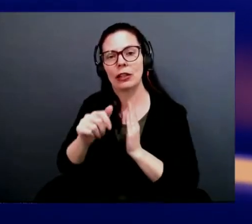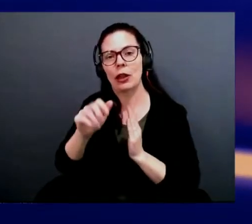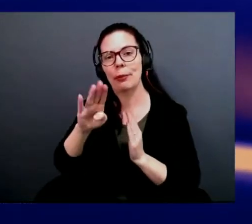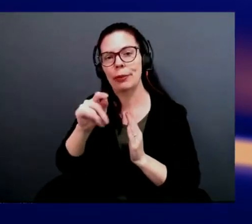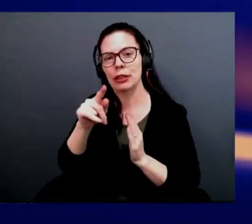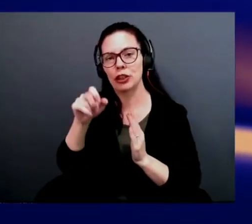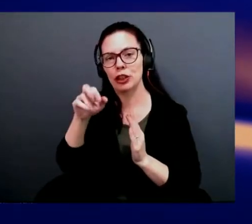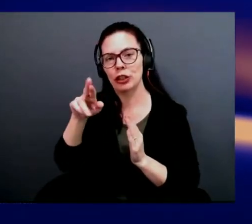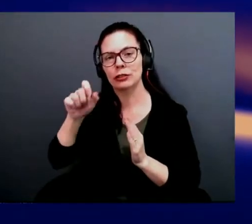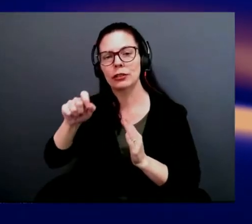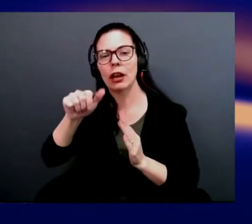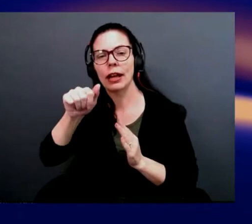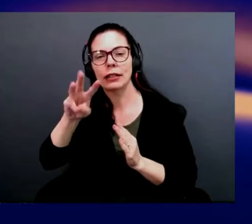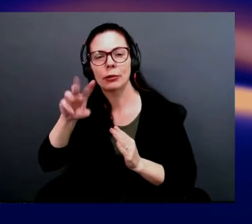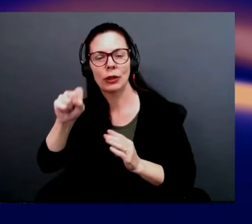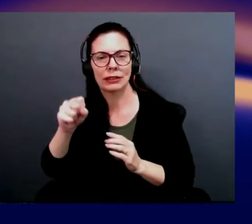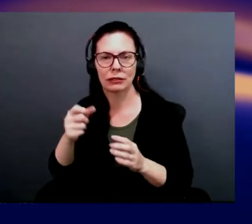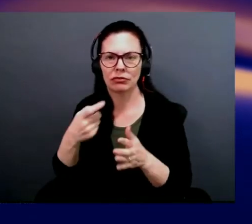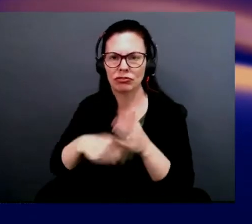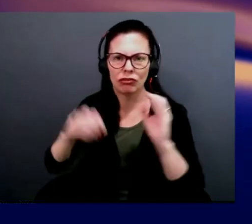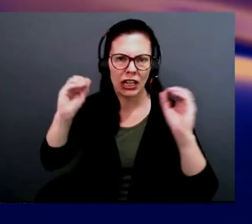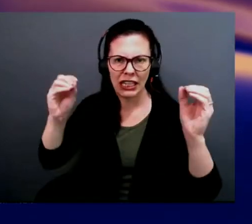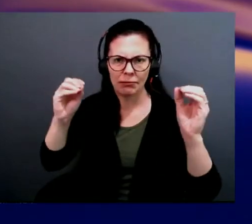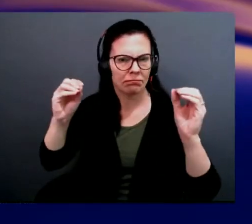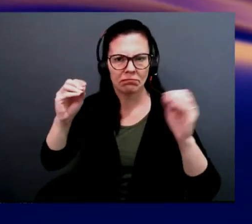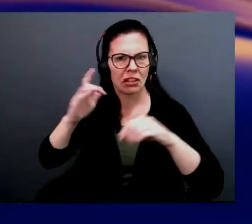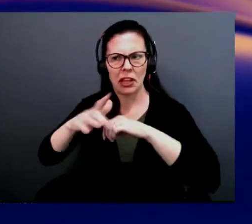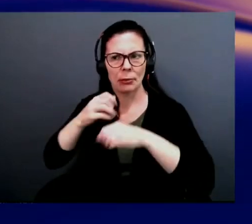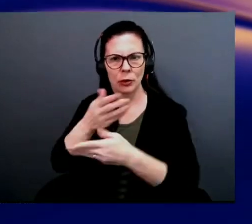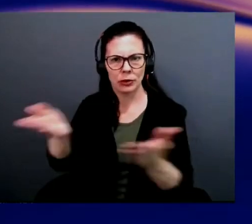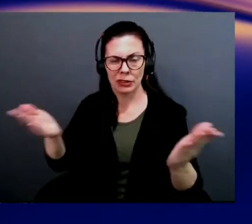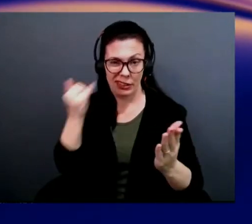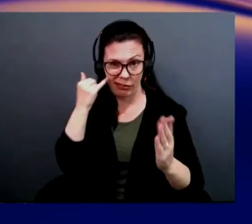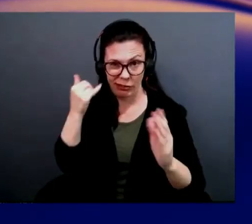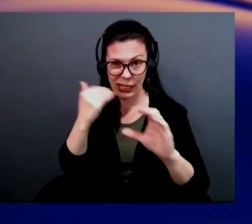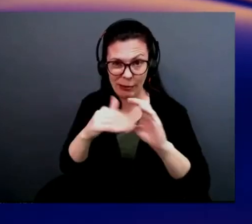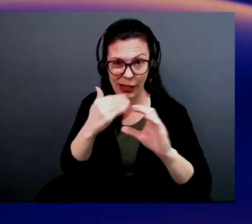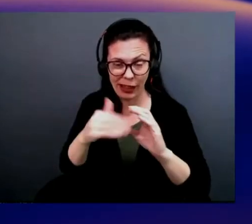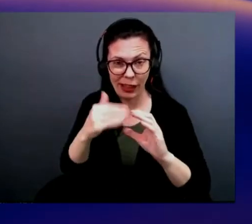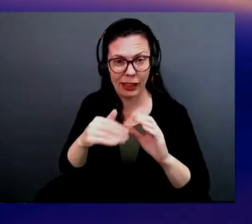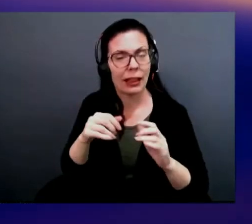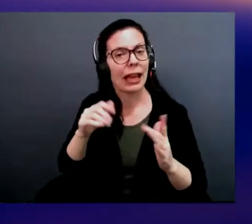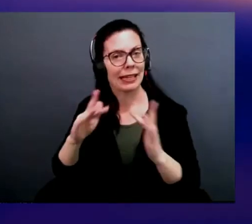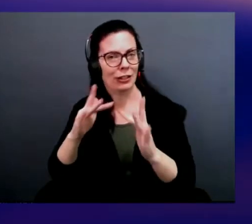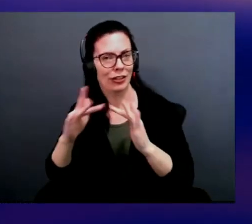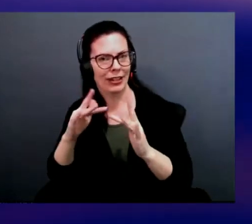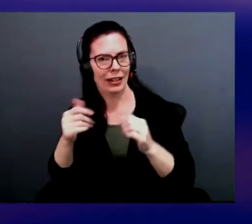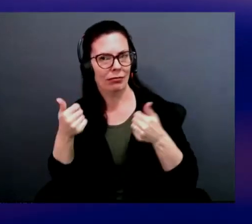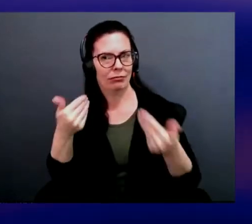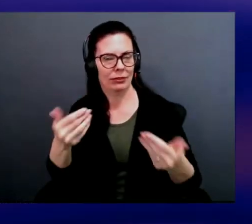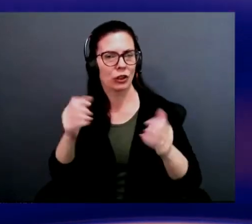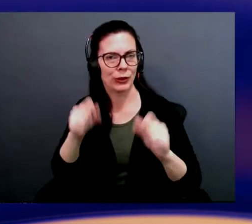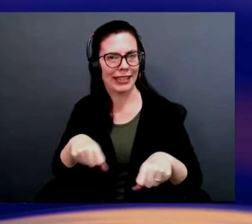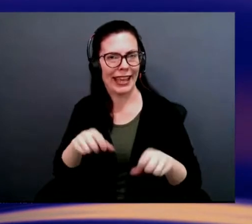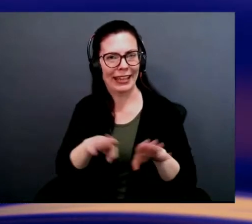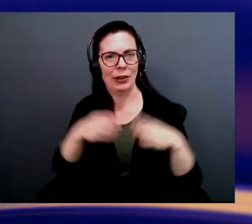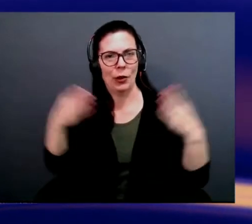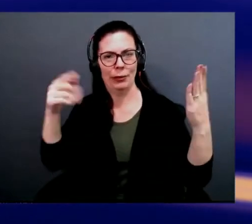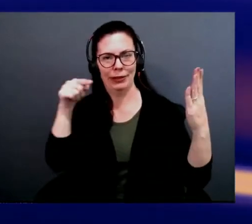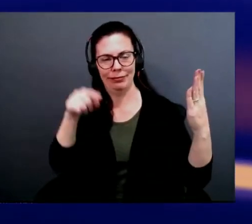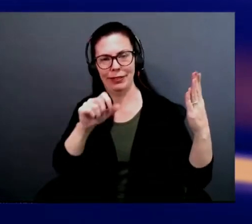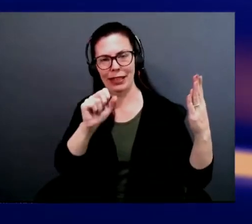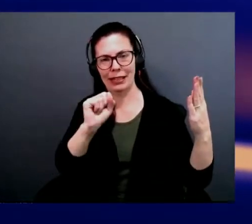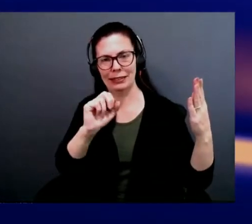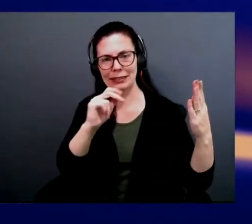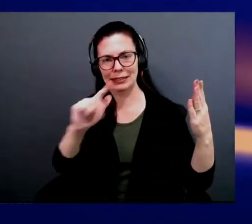It's free to sign up and it's available for anyone. So as long as you've got an email address and an internet connection, you can get to skillbuilder.aws. Okay. I think that covers